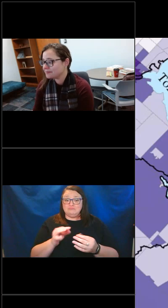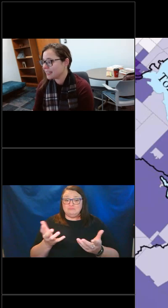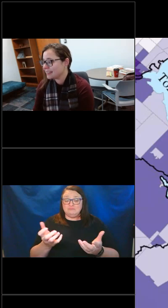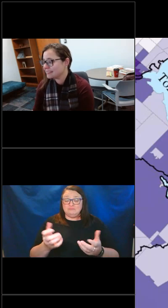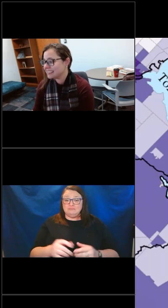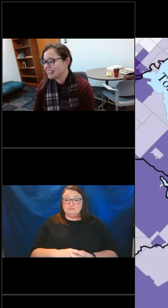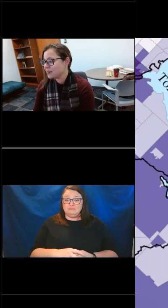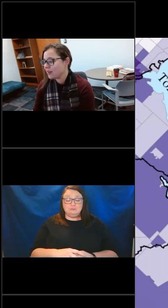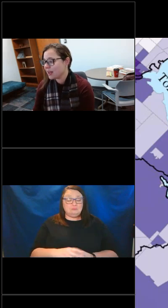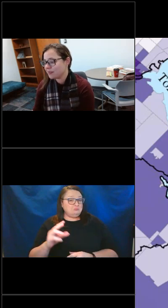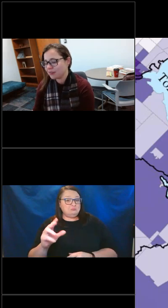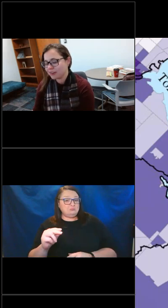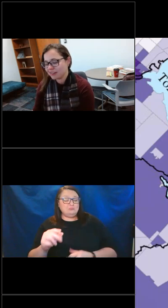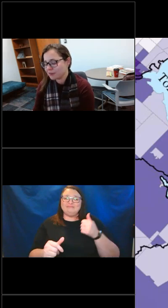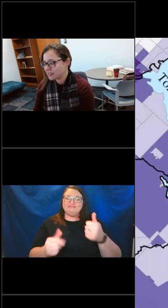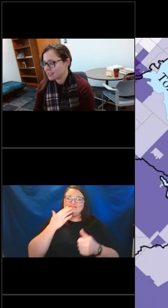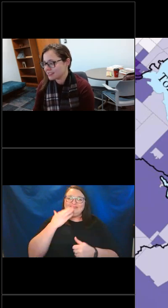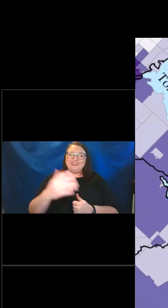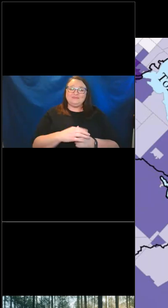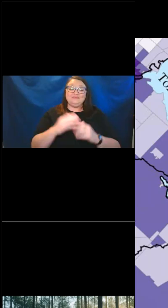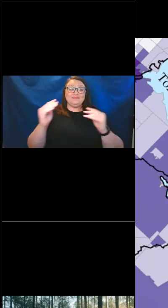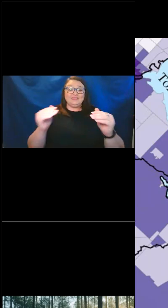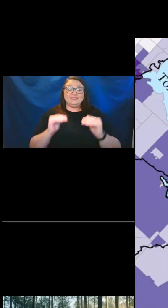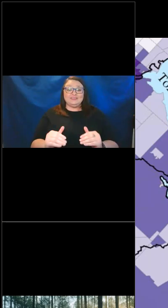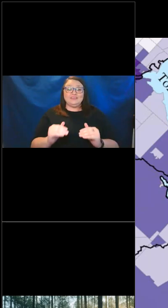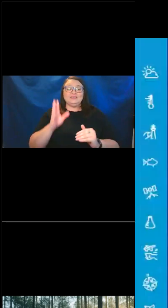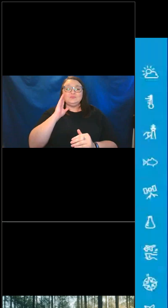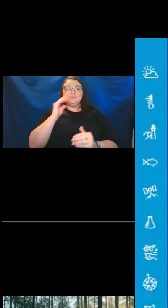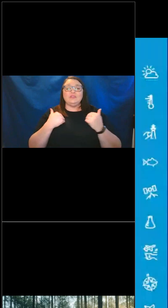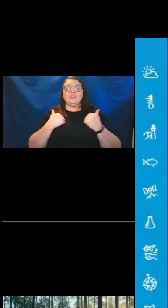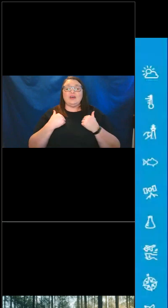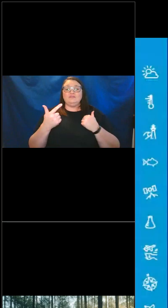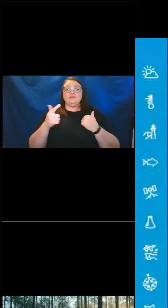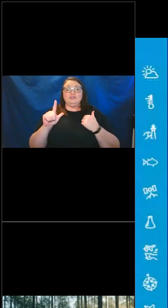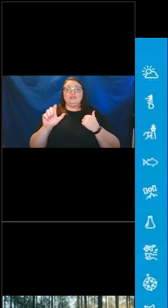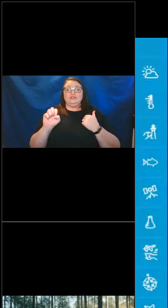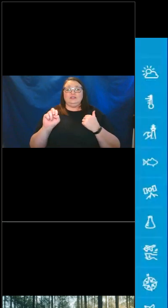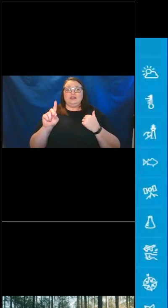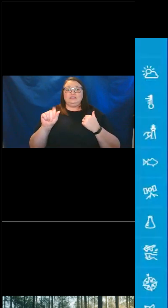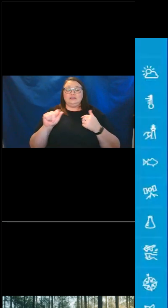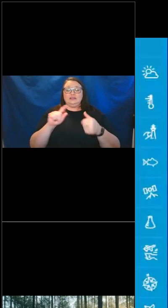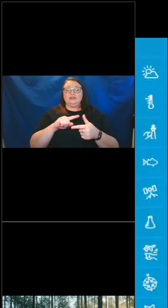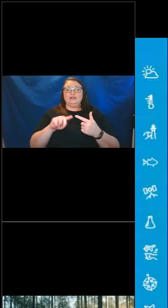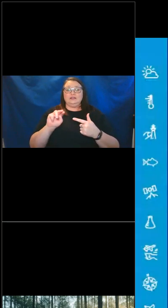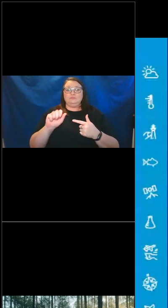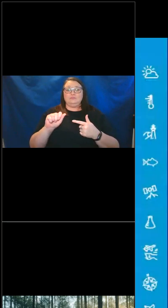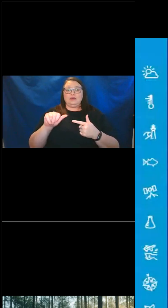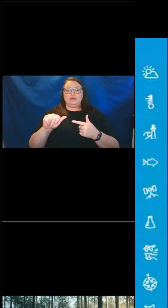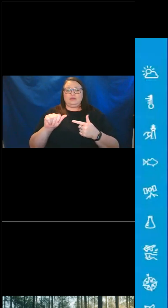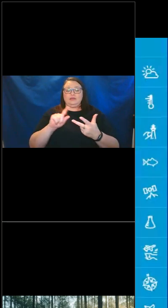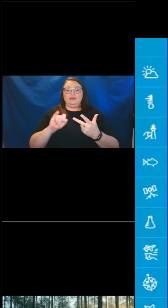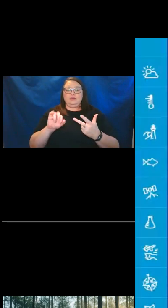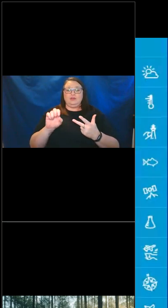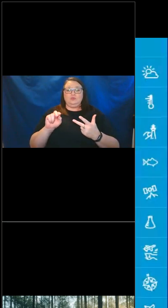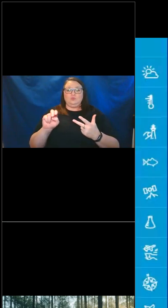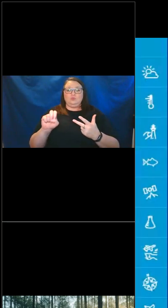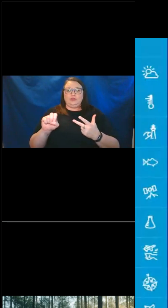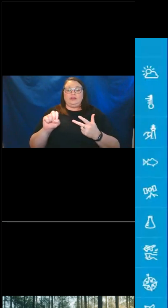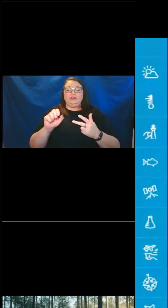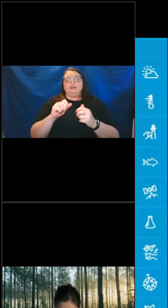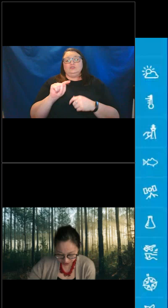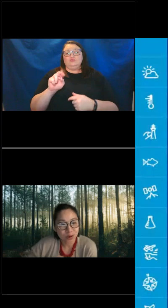Perfect. Thank you. And next up, we will have Glenda, Maya, and Irene with Tribal Stewards, Cultivating Tribal